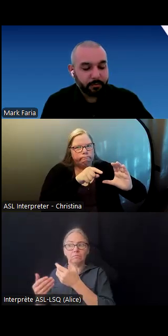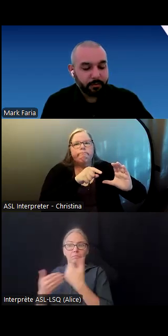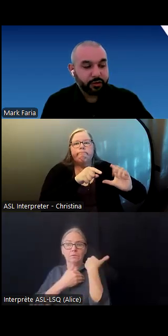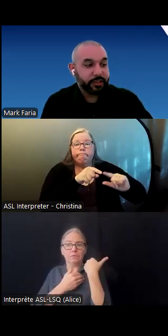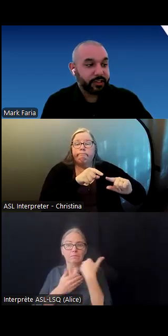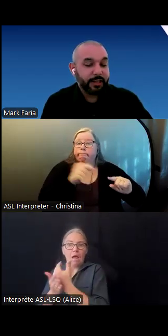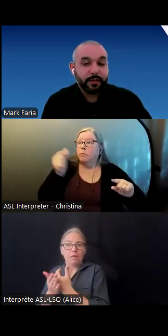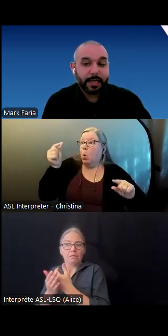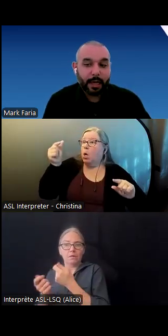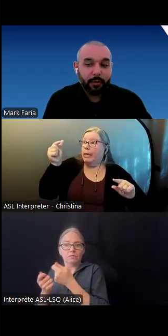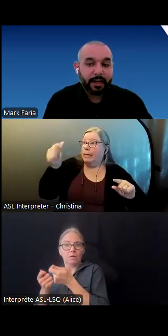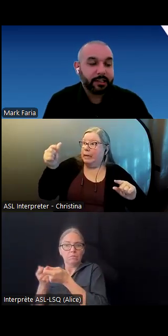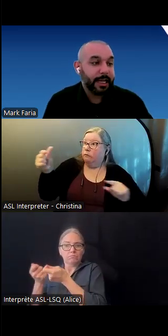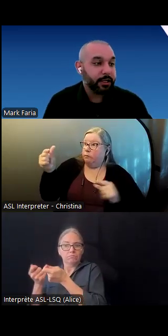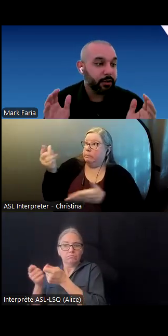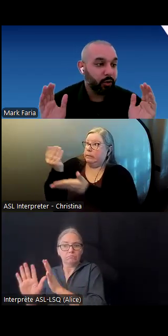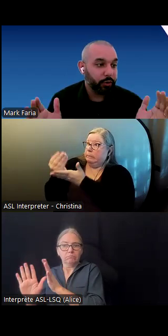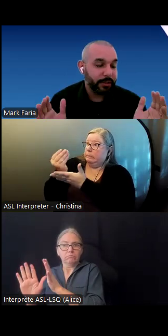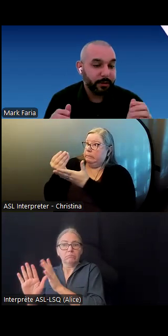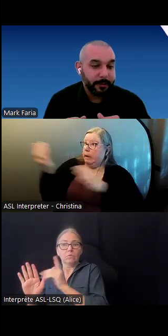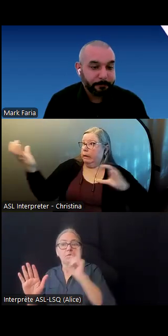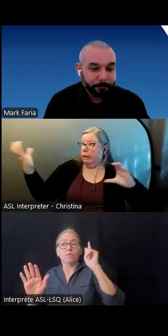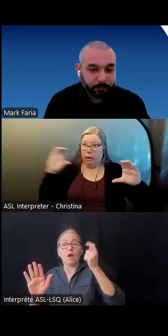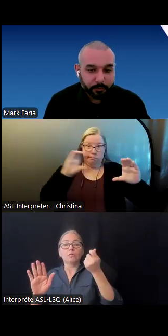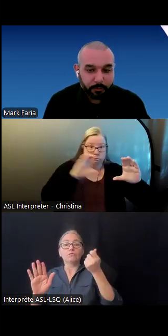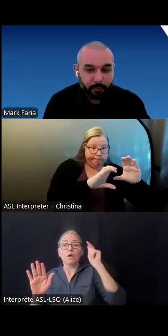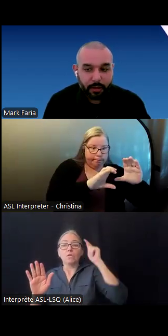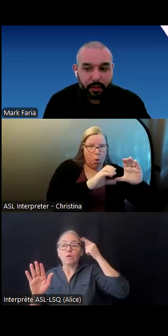that is received in the account has a 10-year holding period.